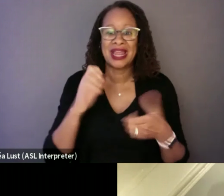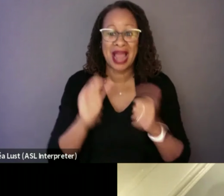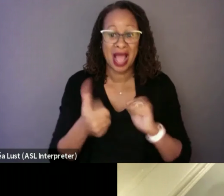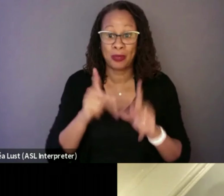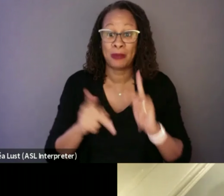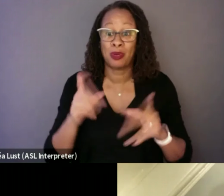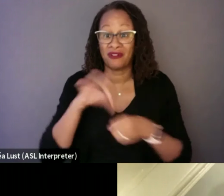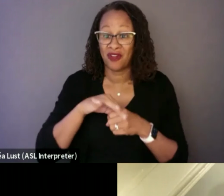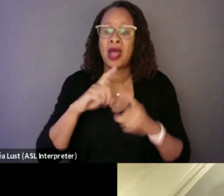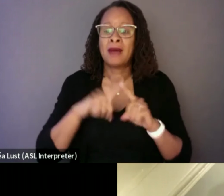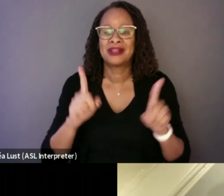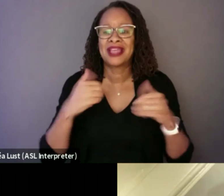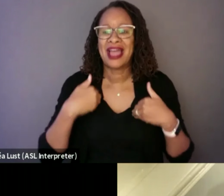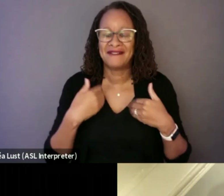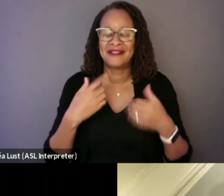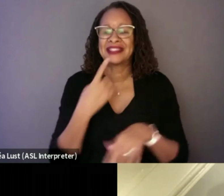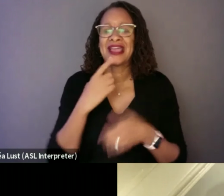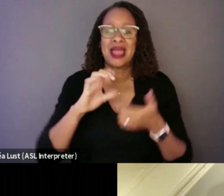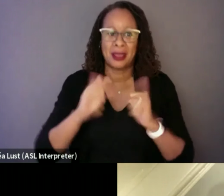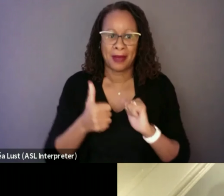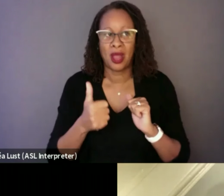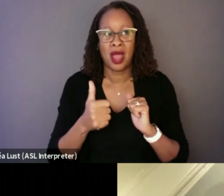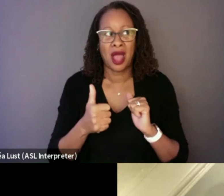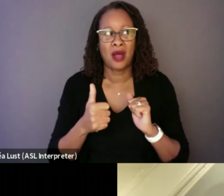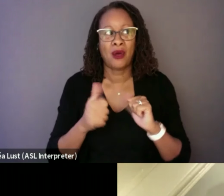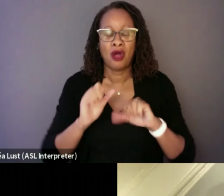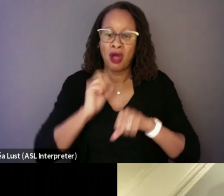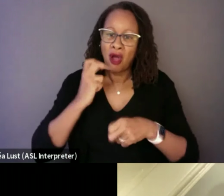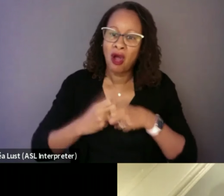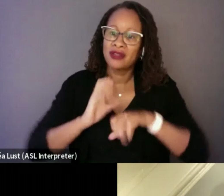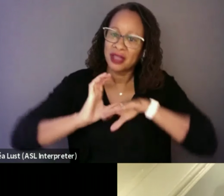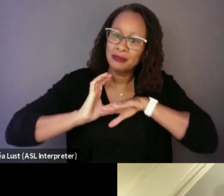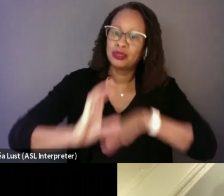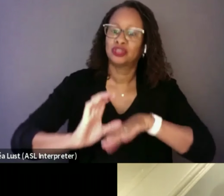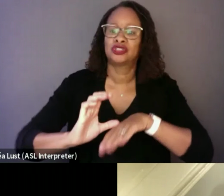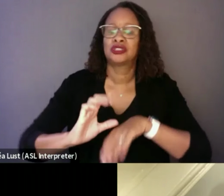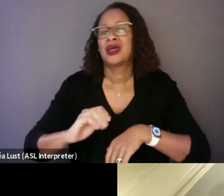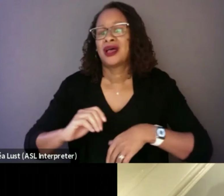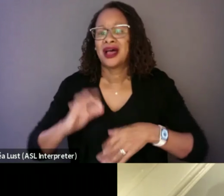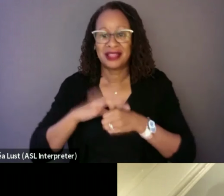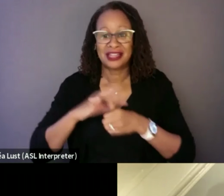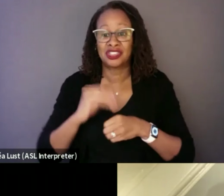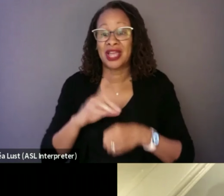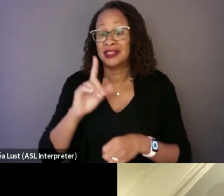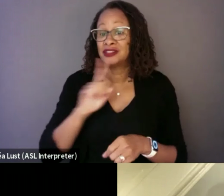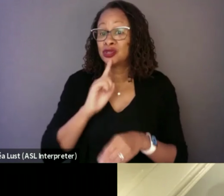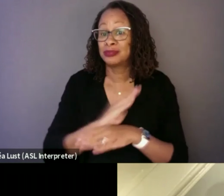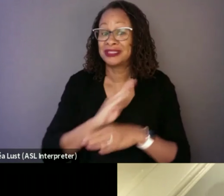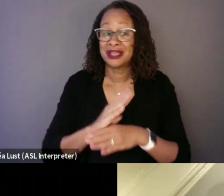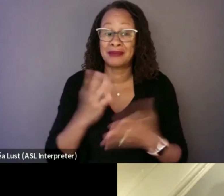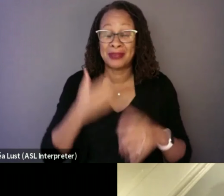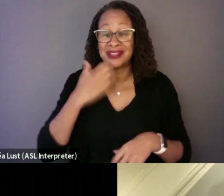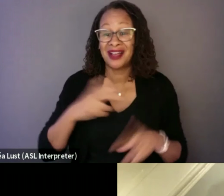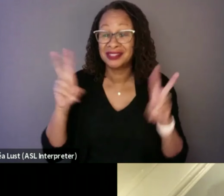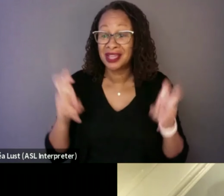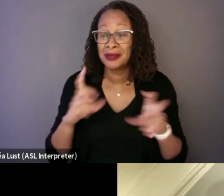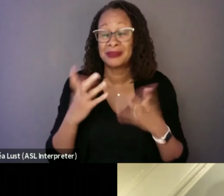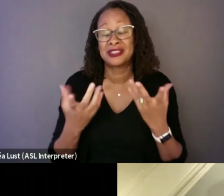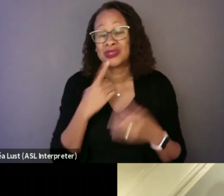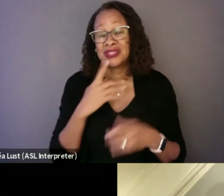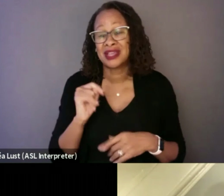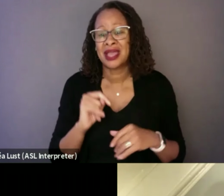hard they push questions about the election's legitimacy. And I might be controversial to say this, but I think it